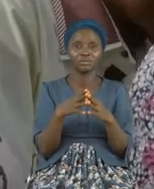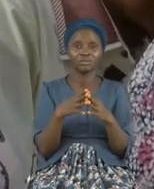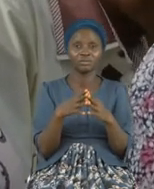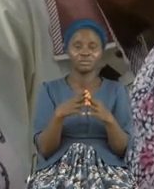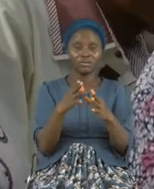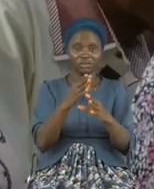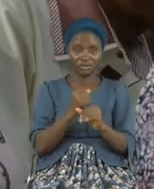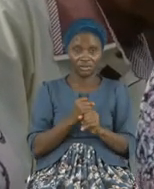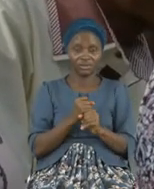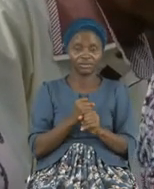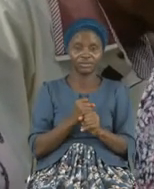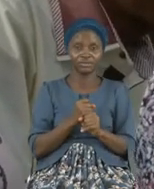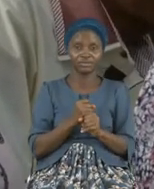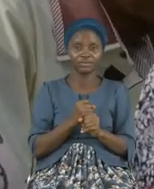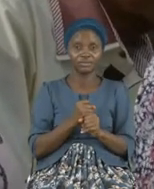Receive,